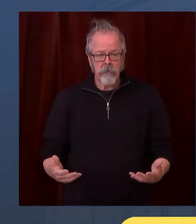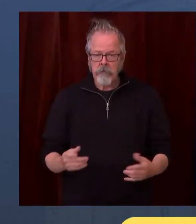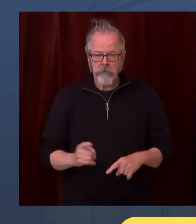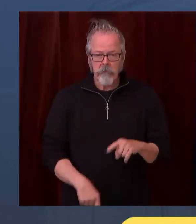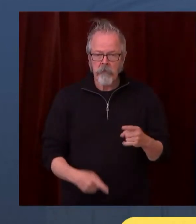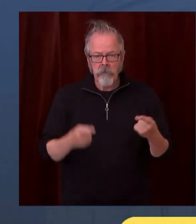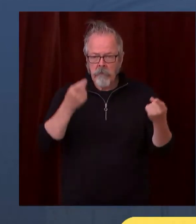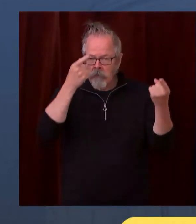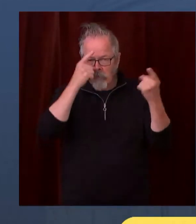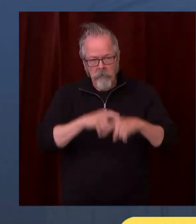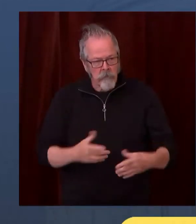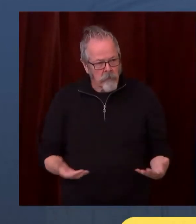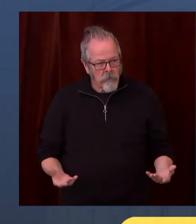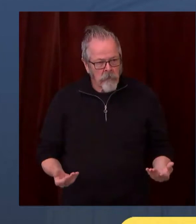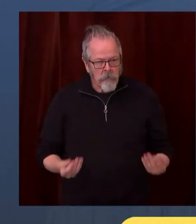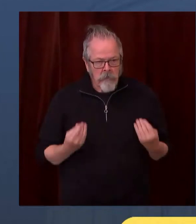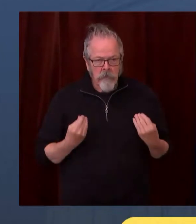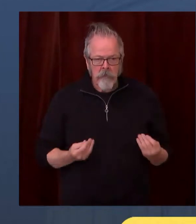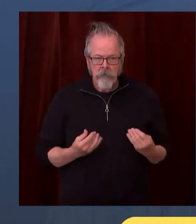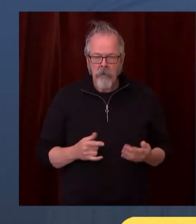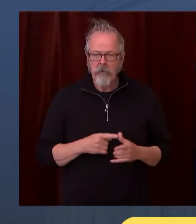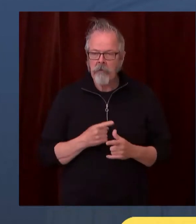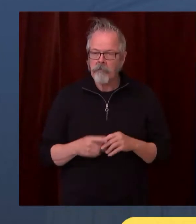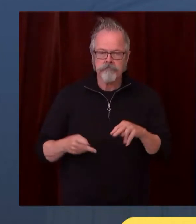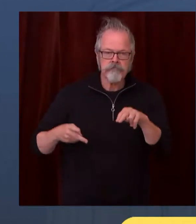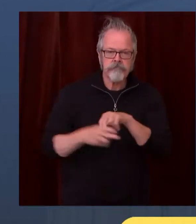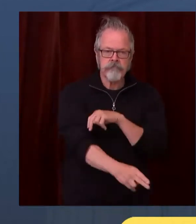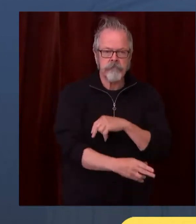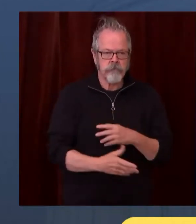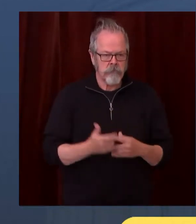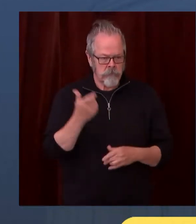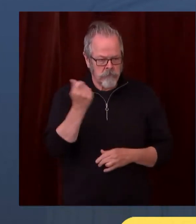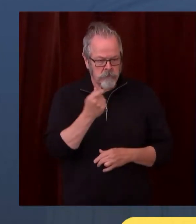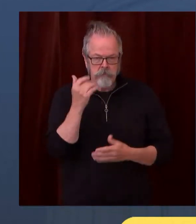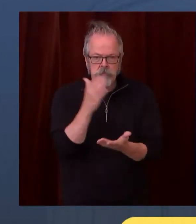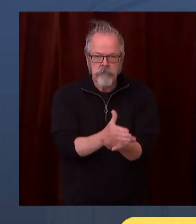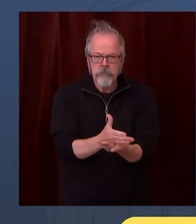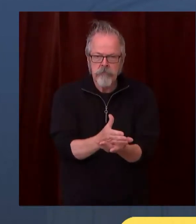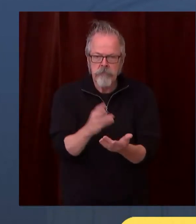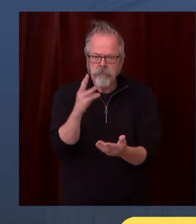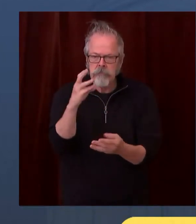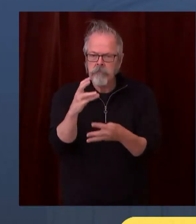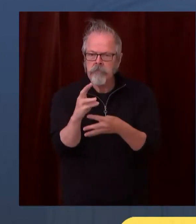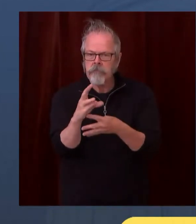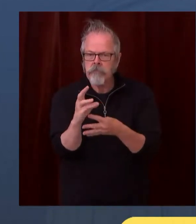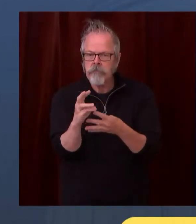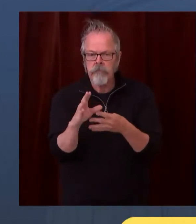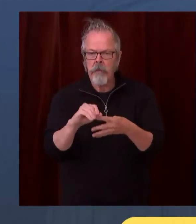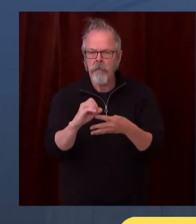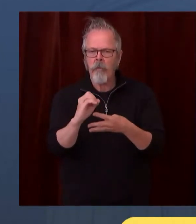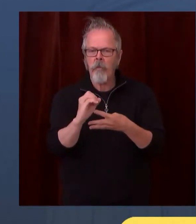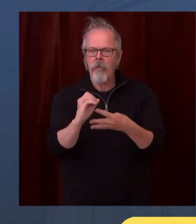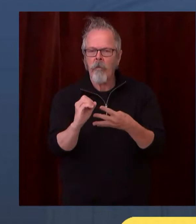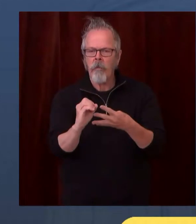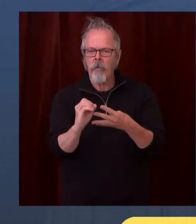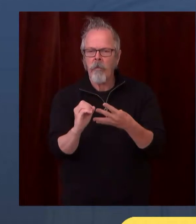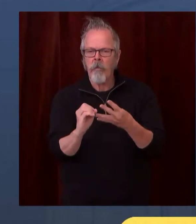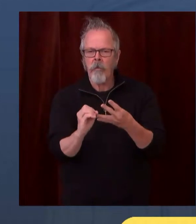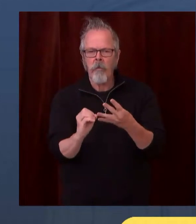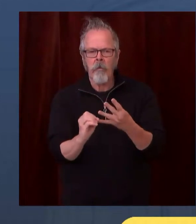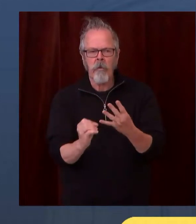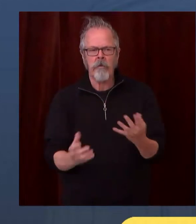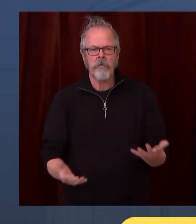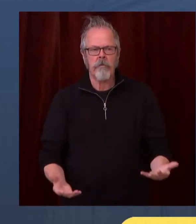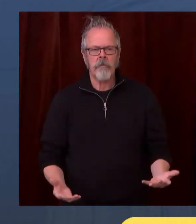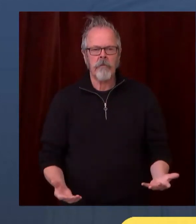disappointing. We would like to see continued pressure on the U.S. Senate to act. This is not the moment to cut in